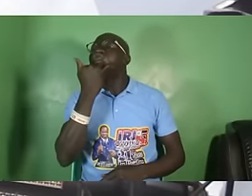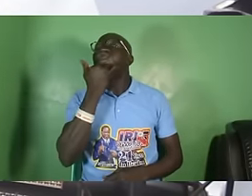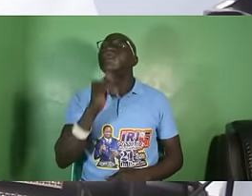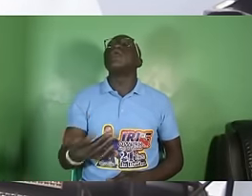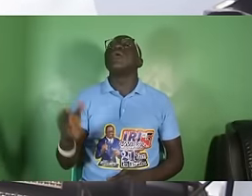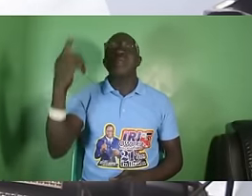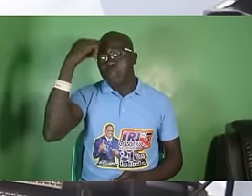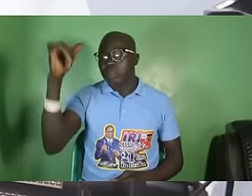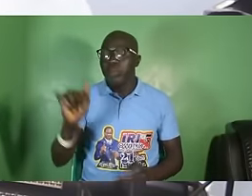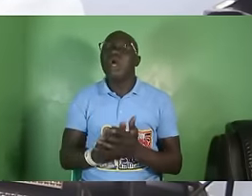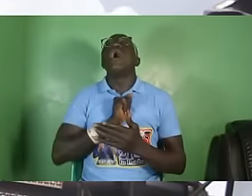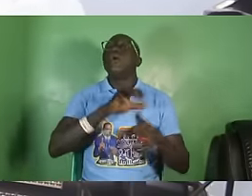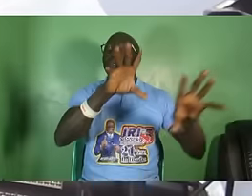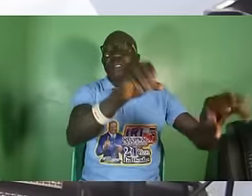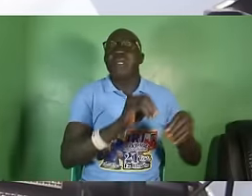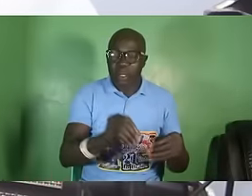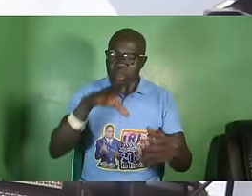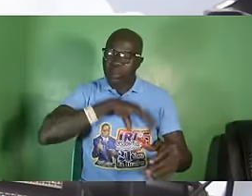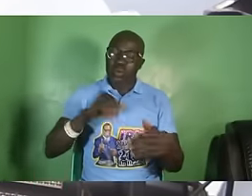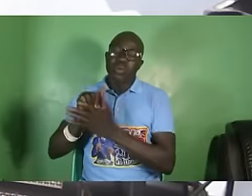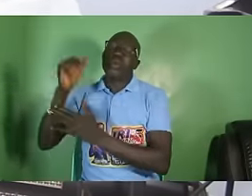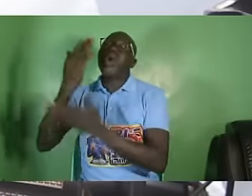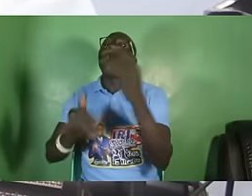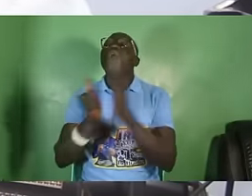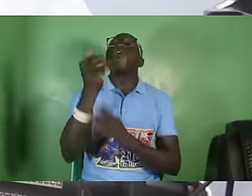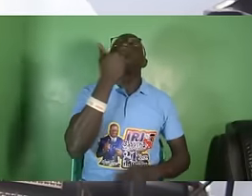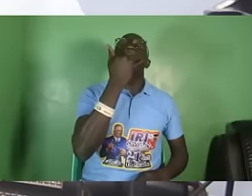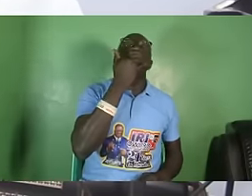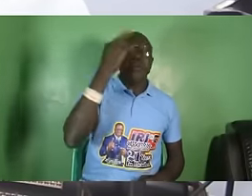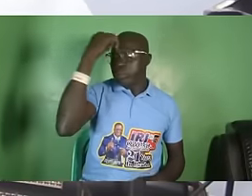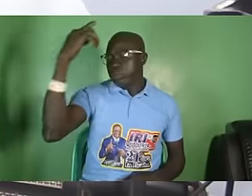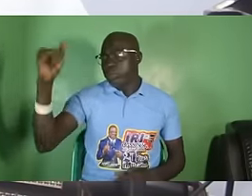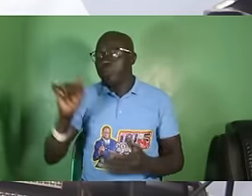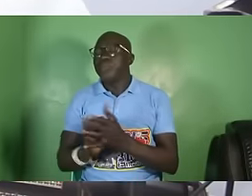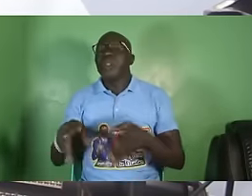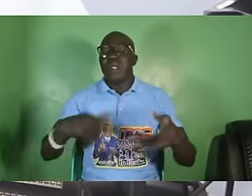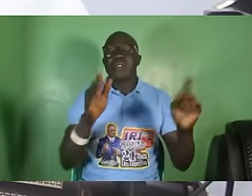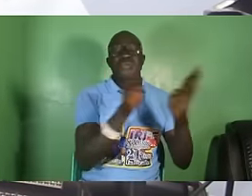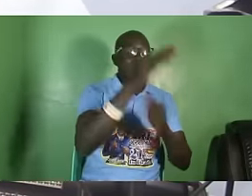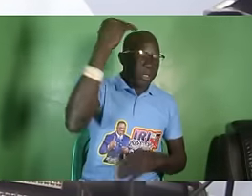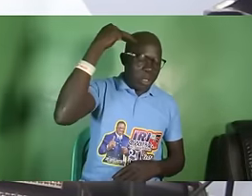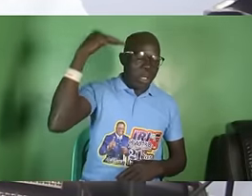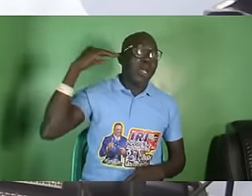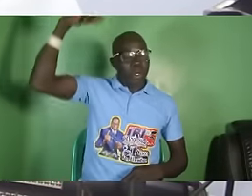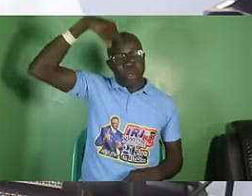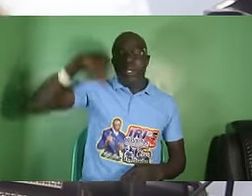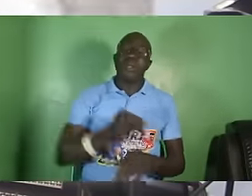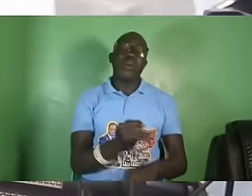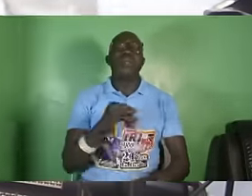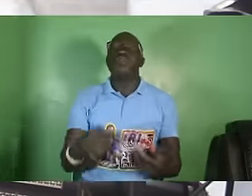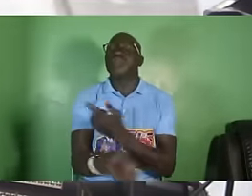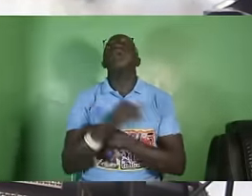serious they will take this one. Is that mysterious?